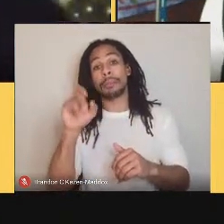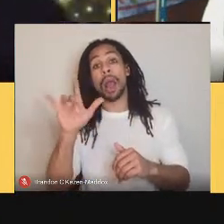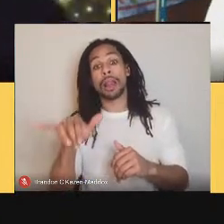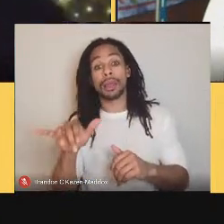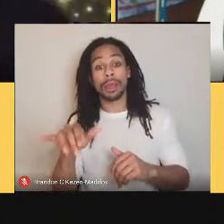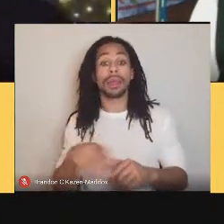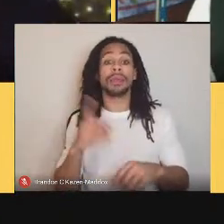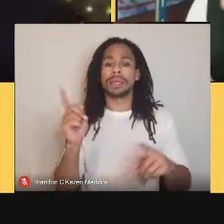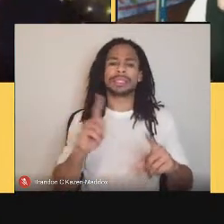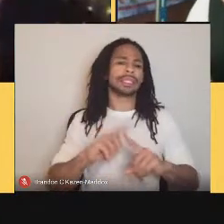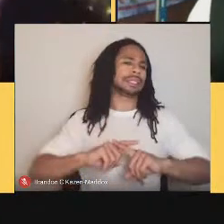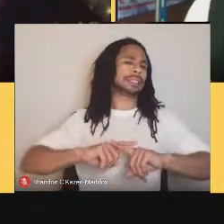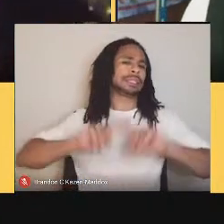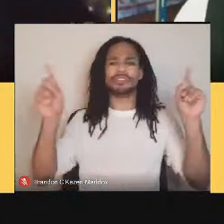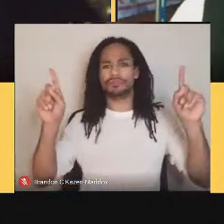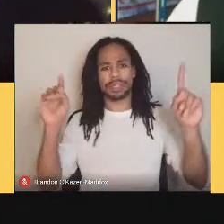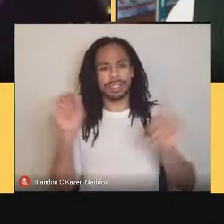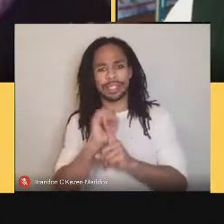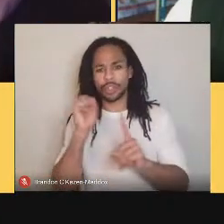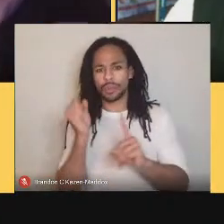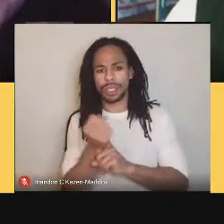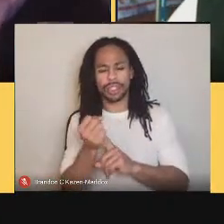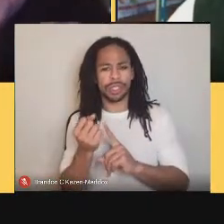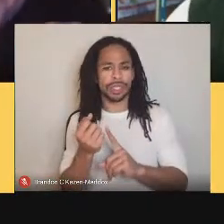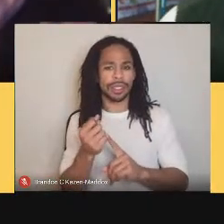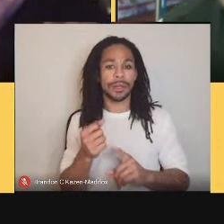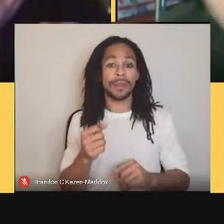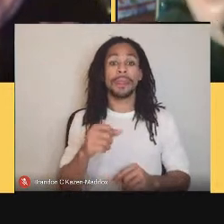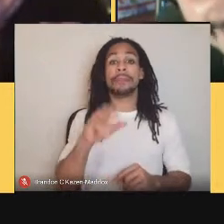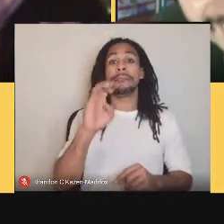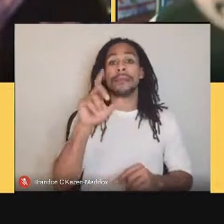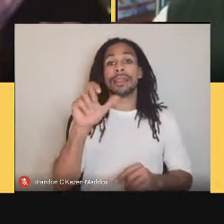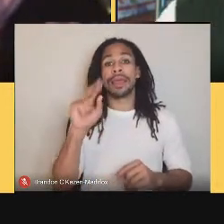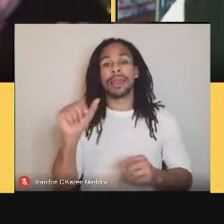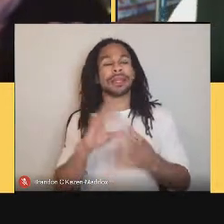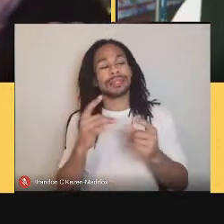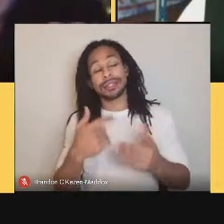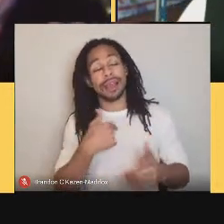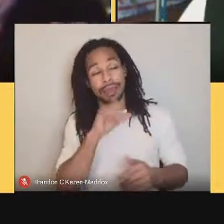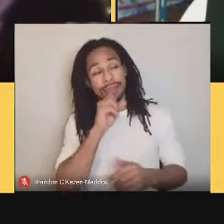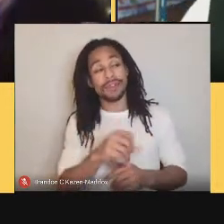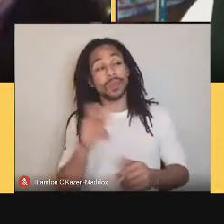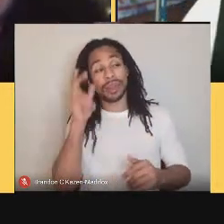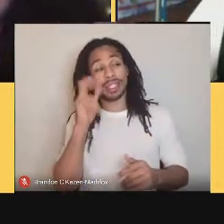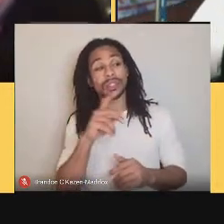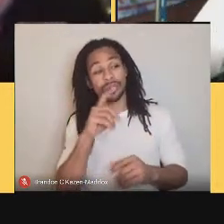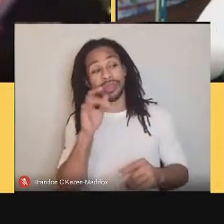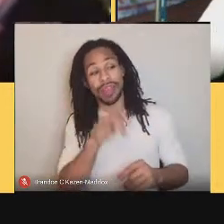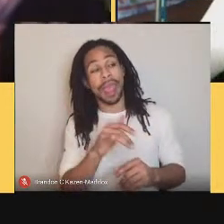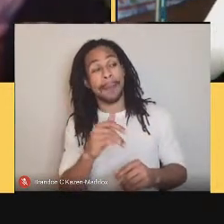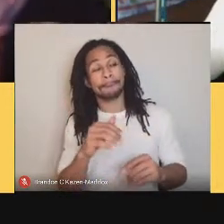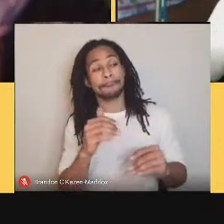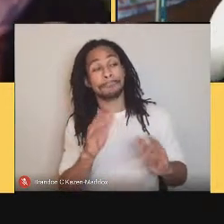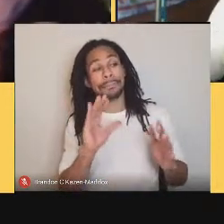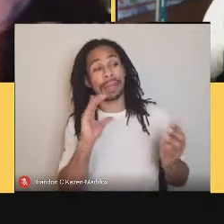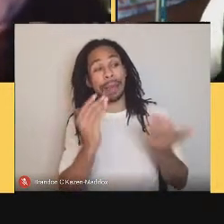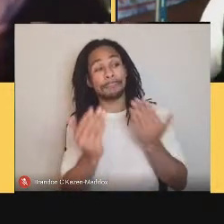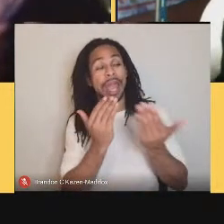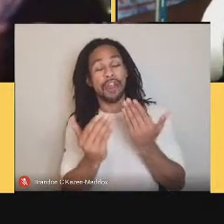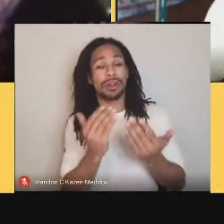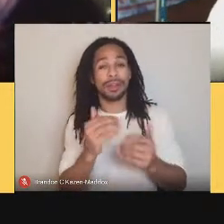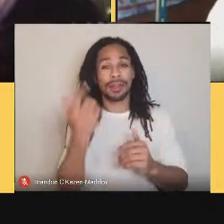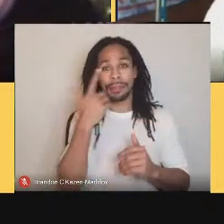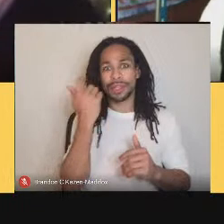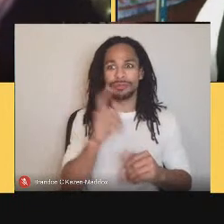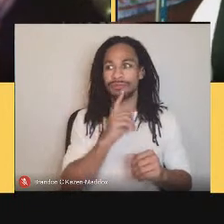whole different can of worms. I love listening to these two back to back and next to each other because they're just completely different. And we